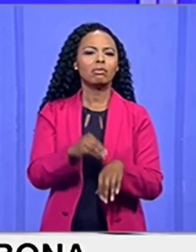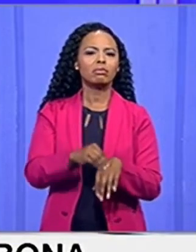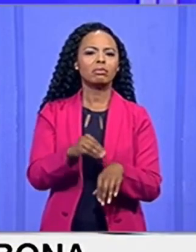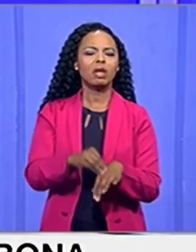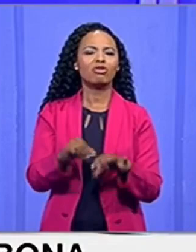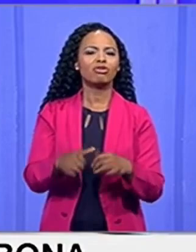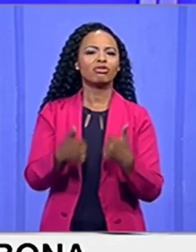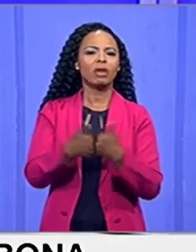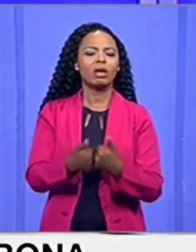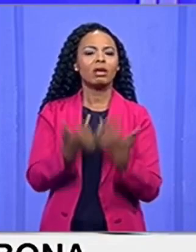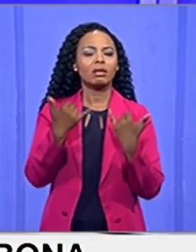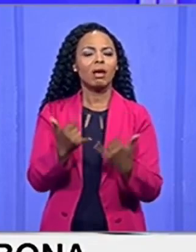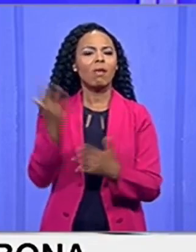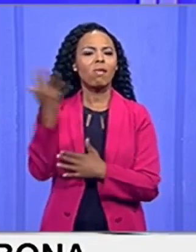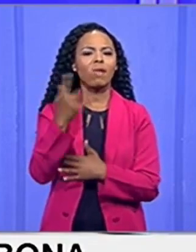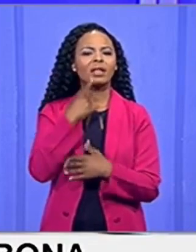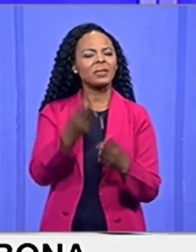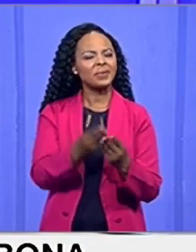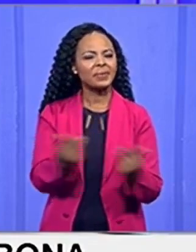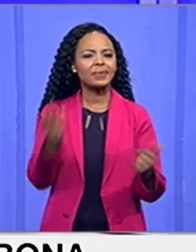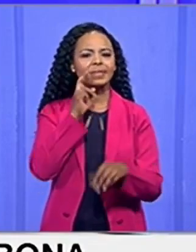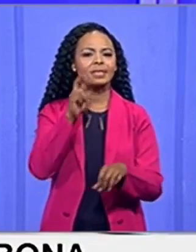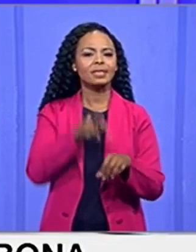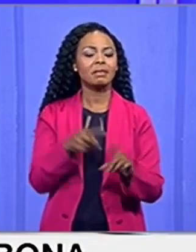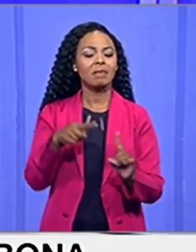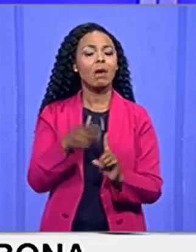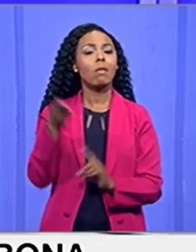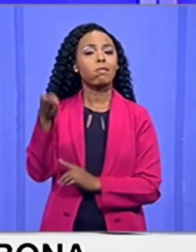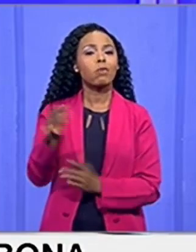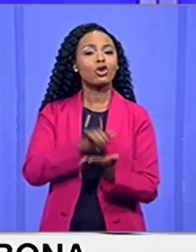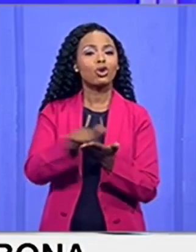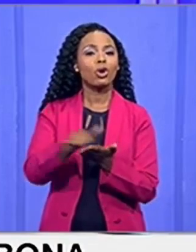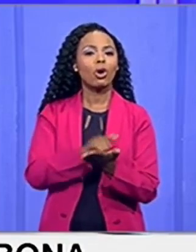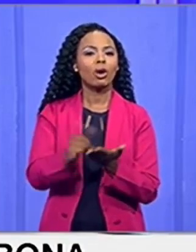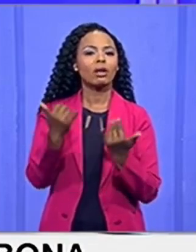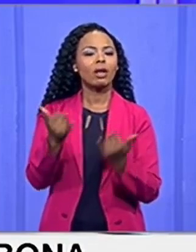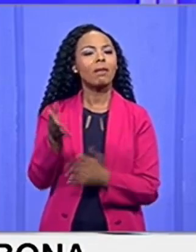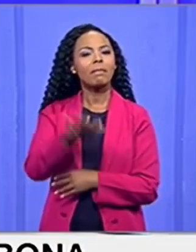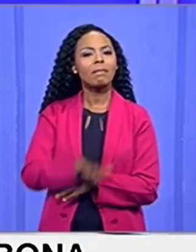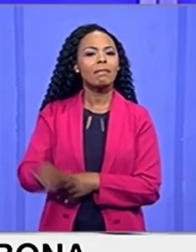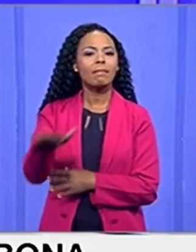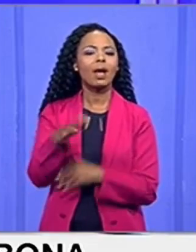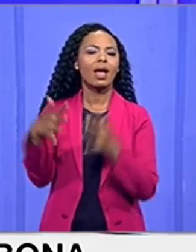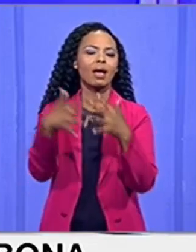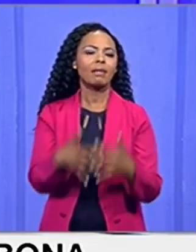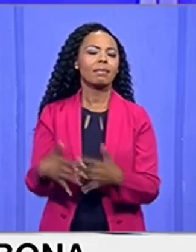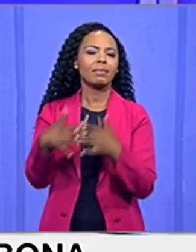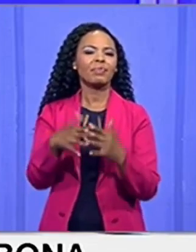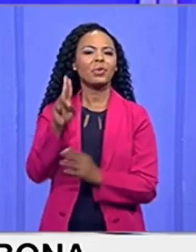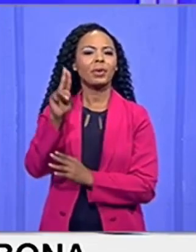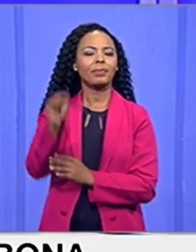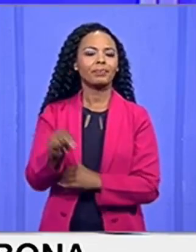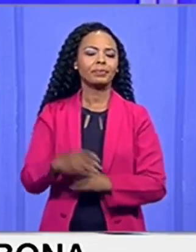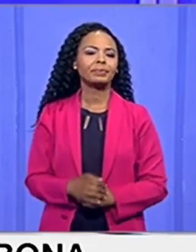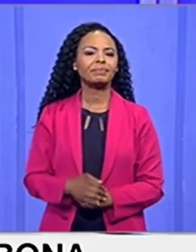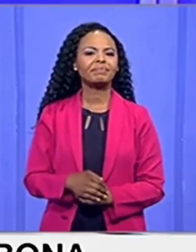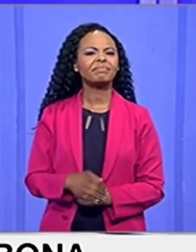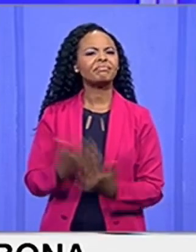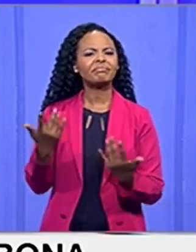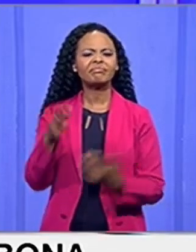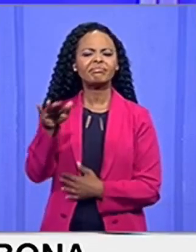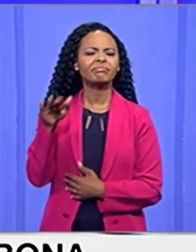mo puisanong e kgethegileng le SABC kwa New York kwa kopanong ya ditšhaba kopano kwa Amerika. Lekokokganetso la Zimbabwe le ganne go